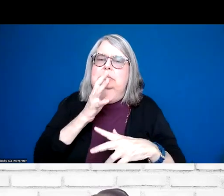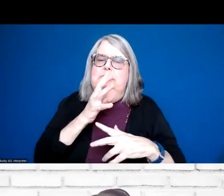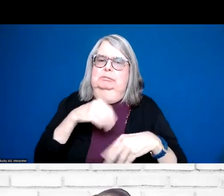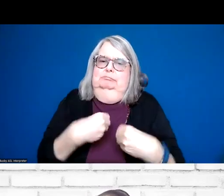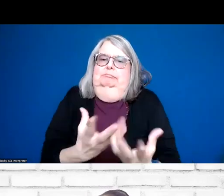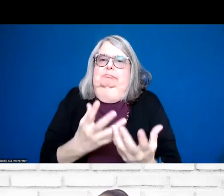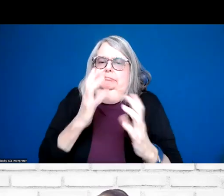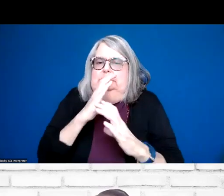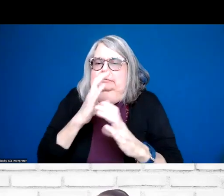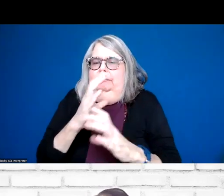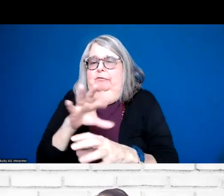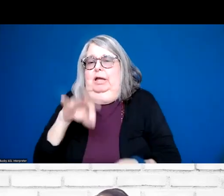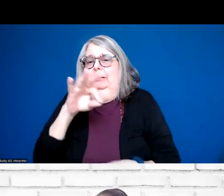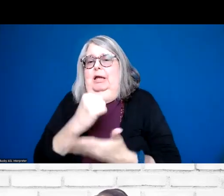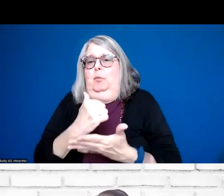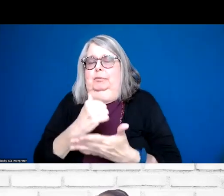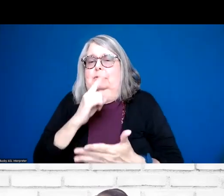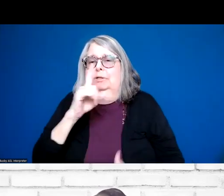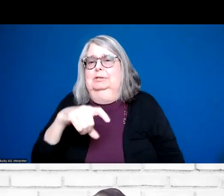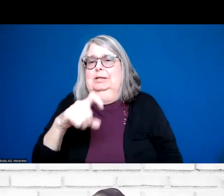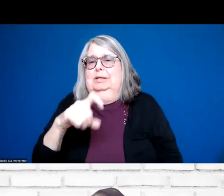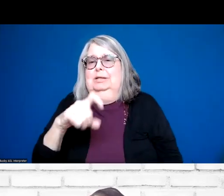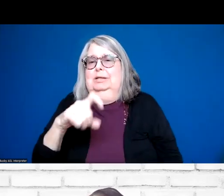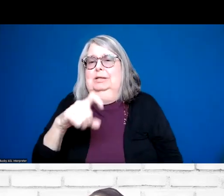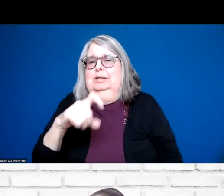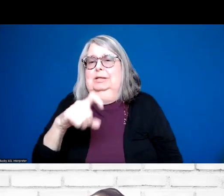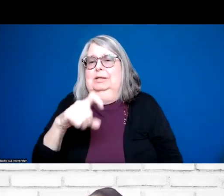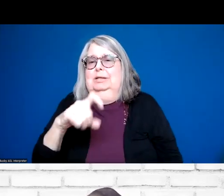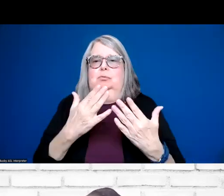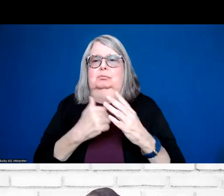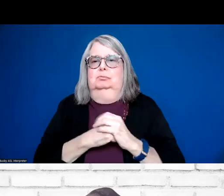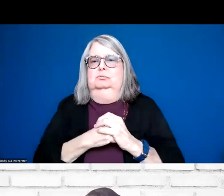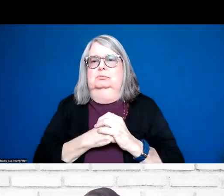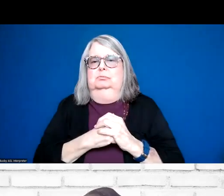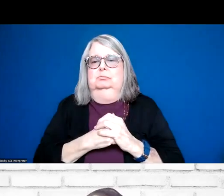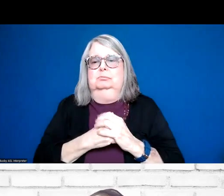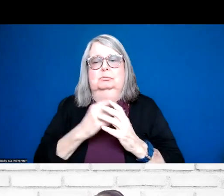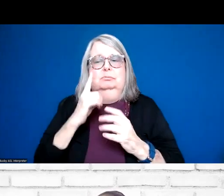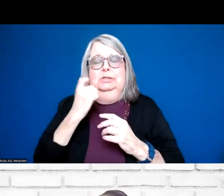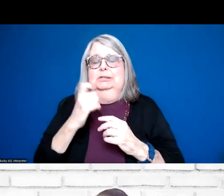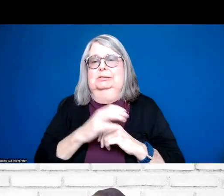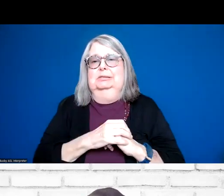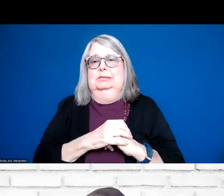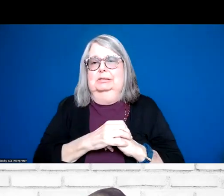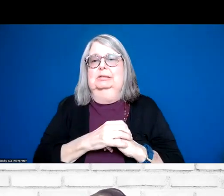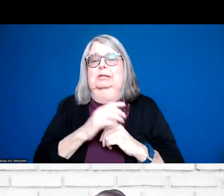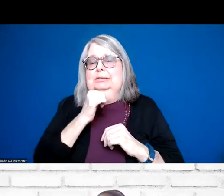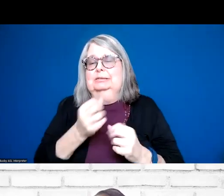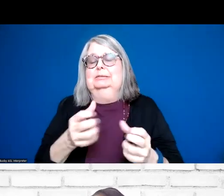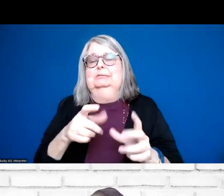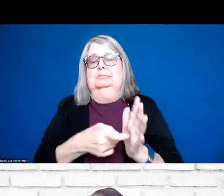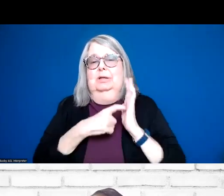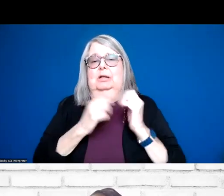desperately need. So again, I just want to say thank you for picking up this work because it is not difficult and it takes many of us. So I hear